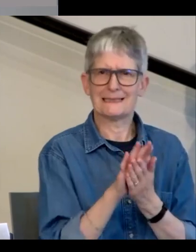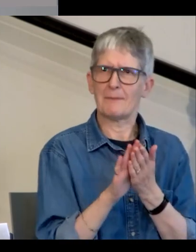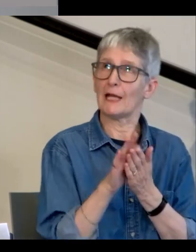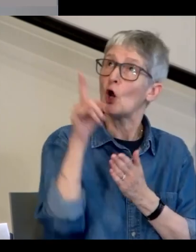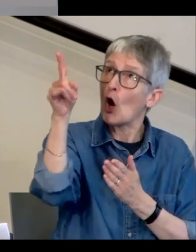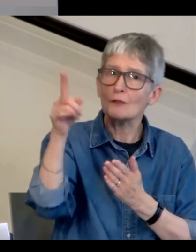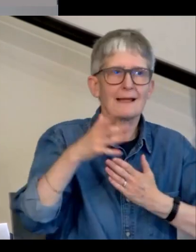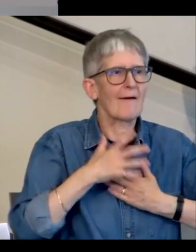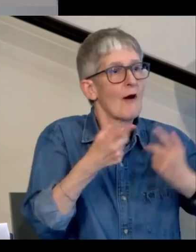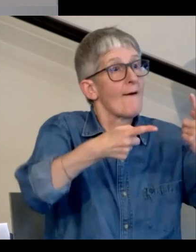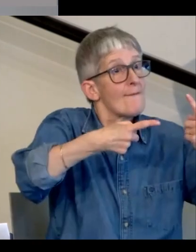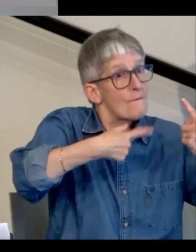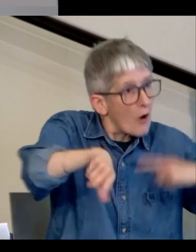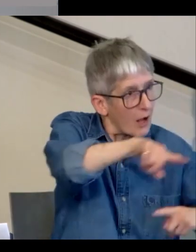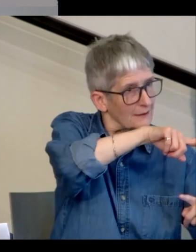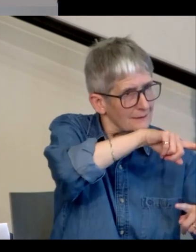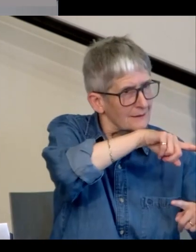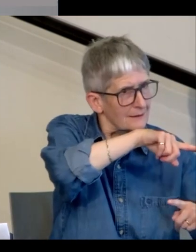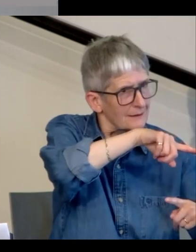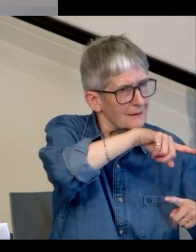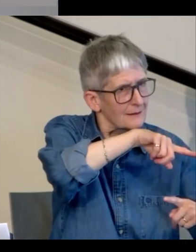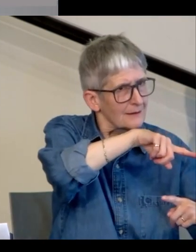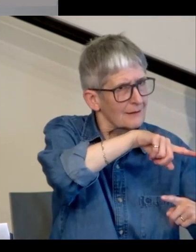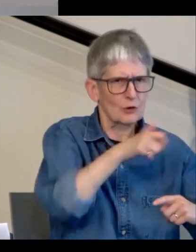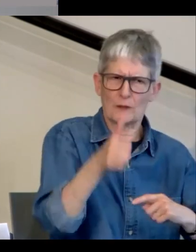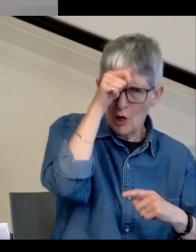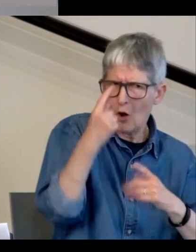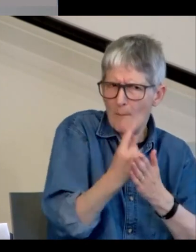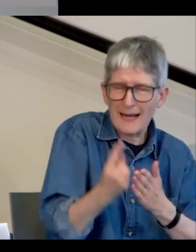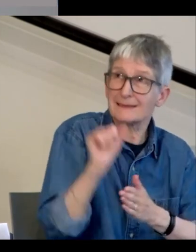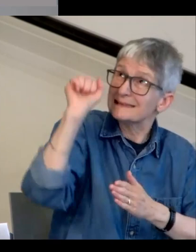for us? What do we know about his love?